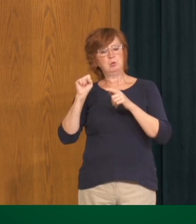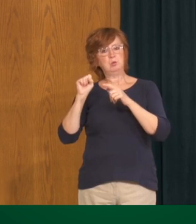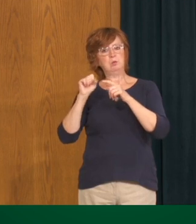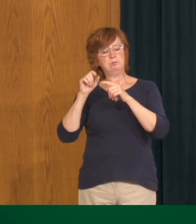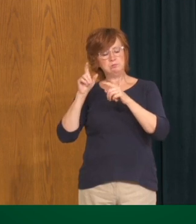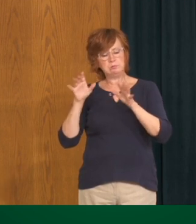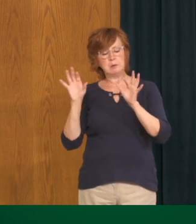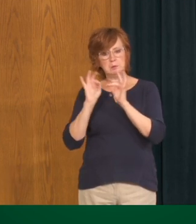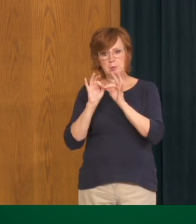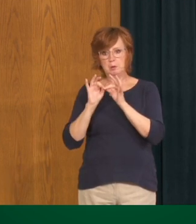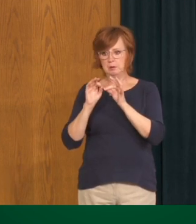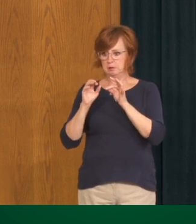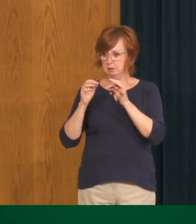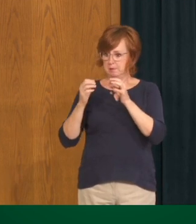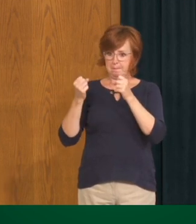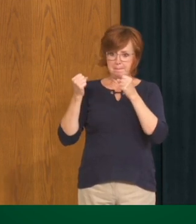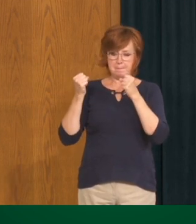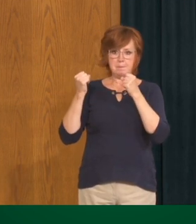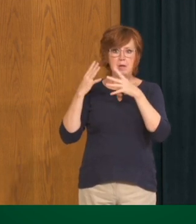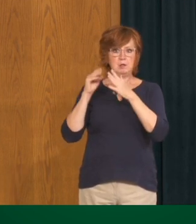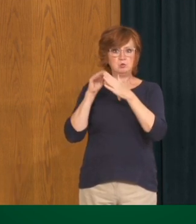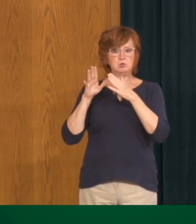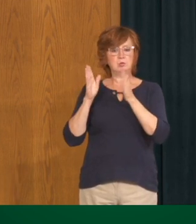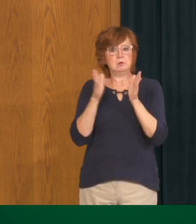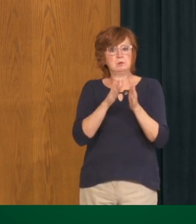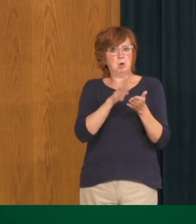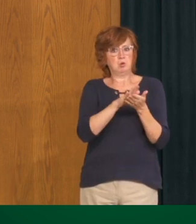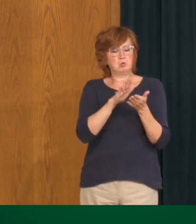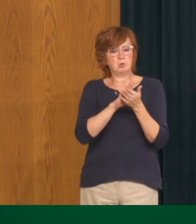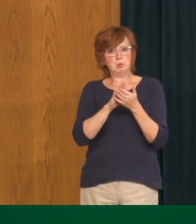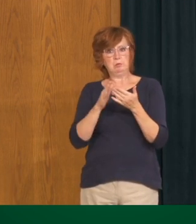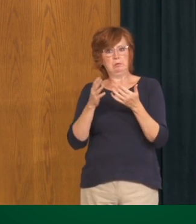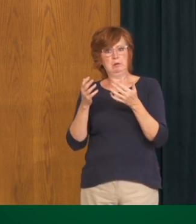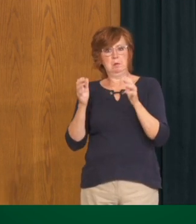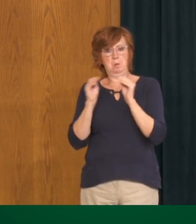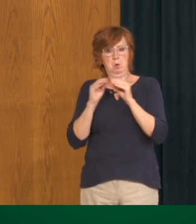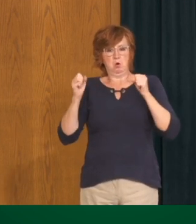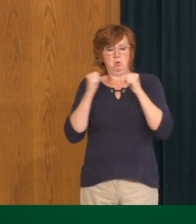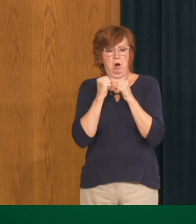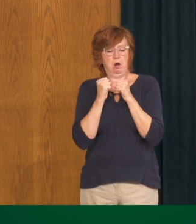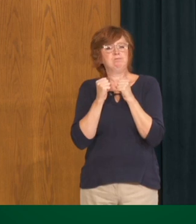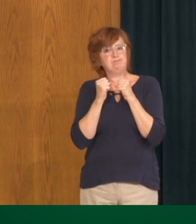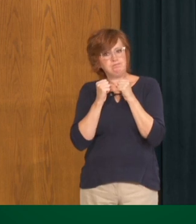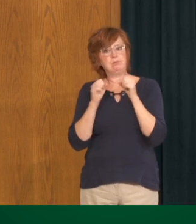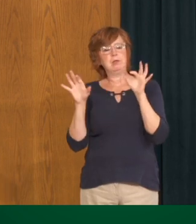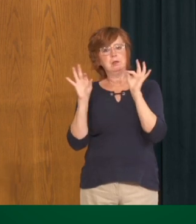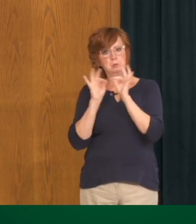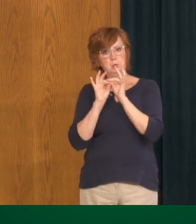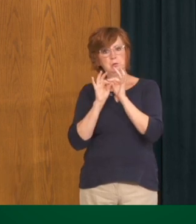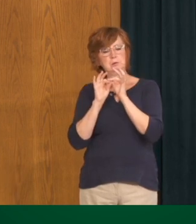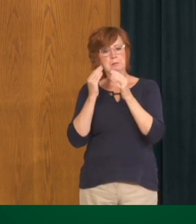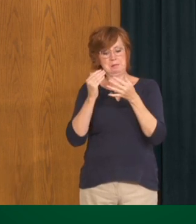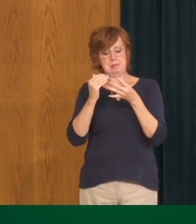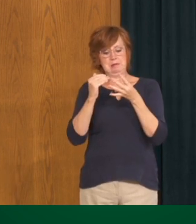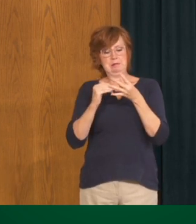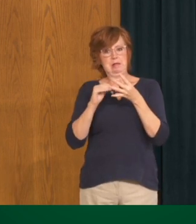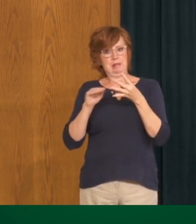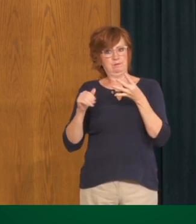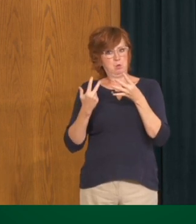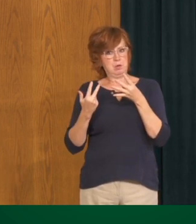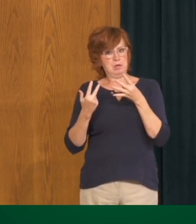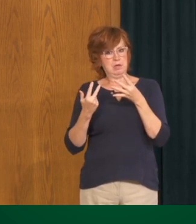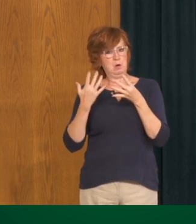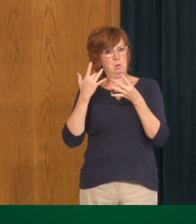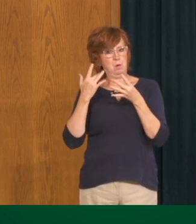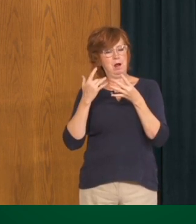Saskatchewan's 27 school divisions have resulted in factors for those divisions seeking clarification on Level 3. Level 3